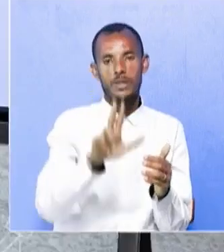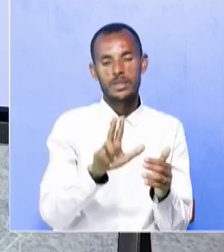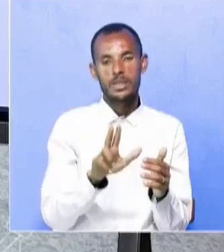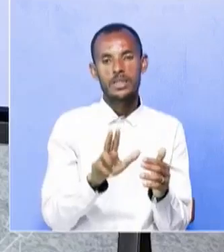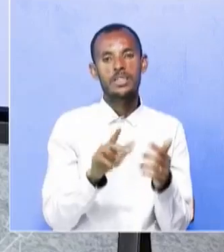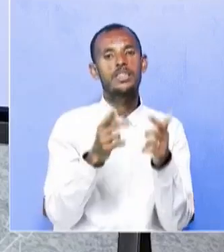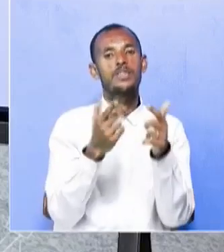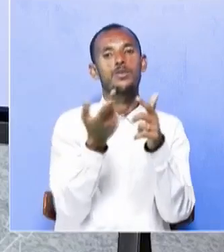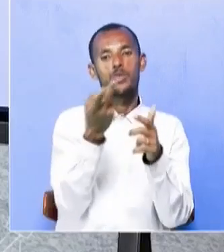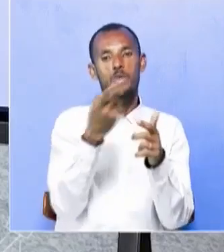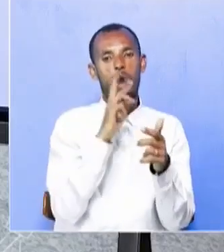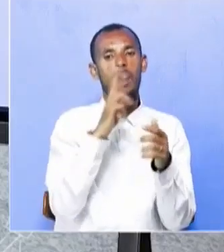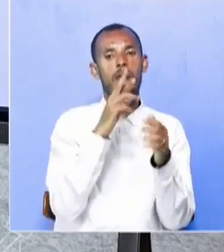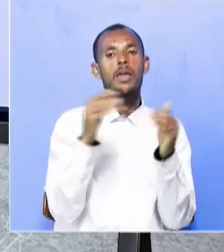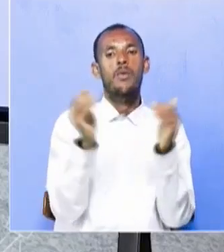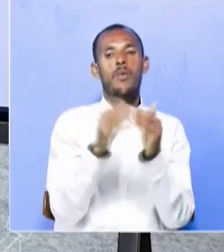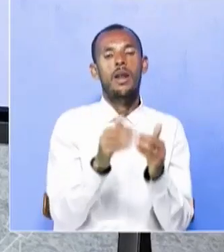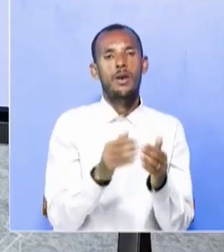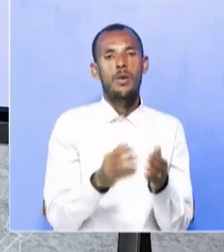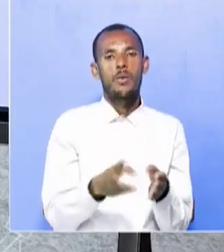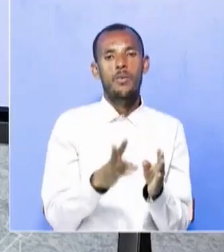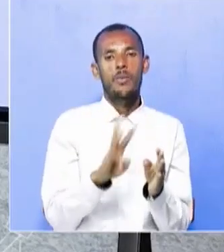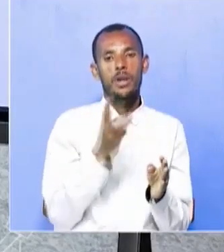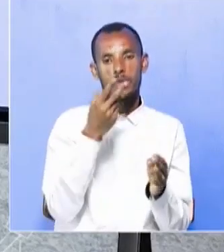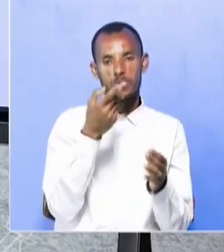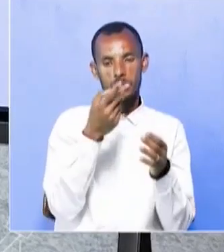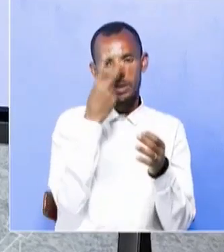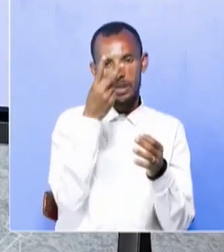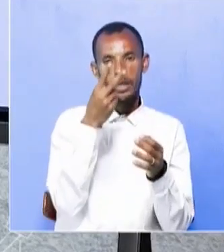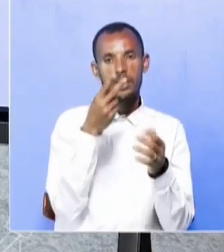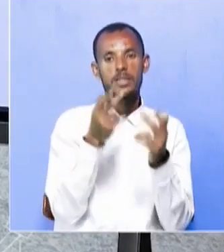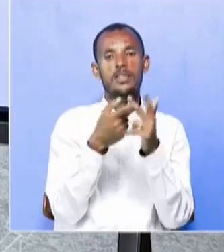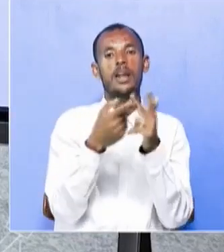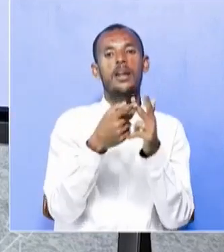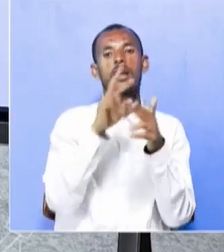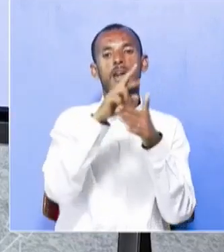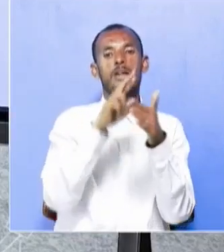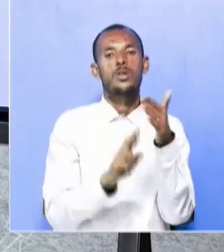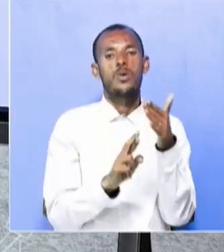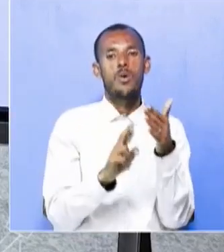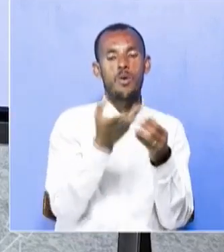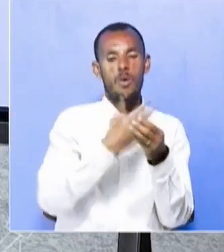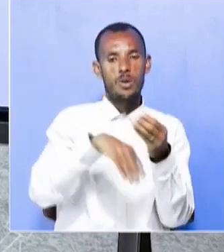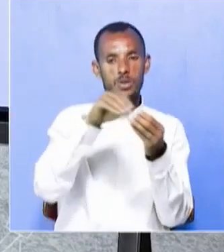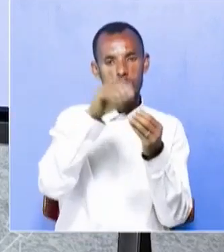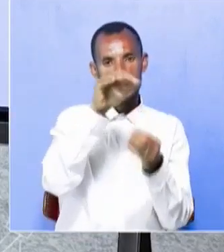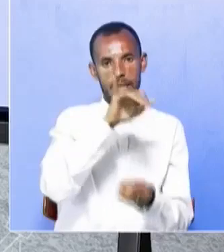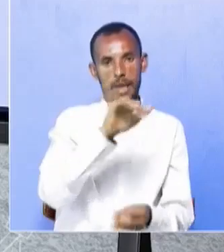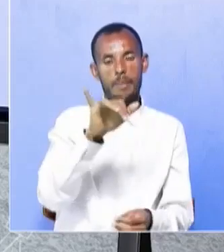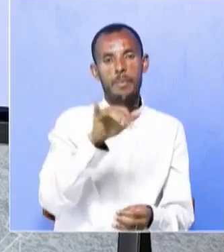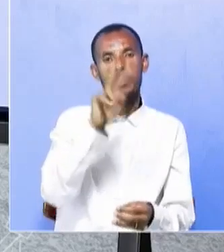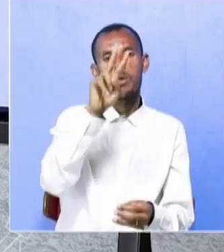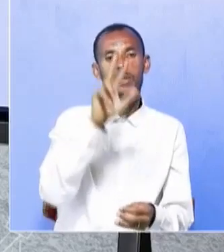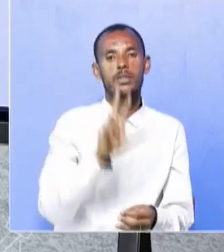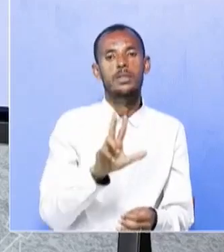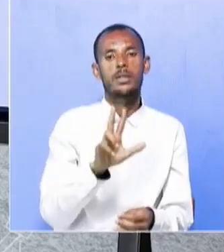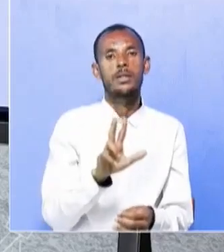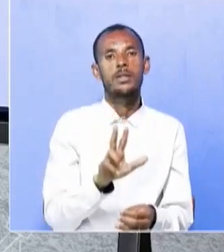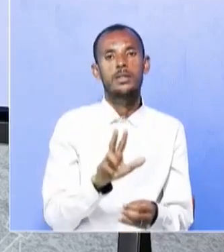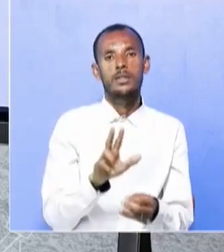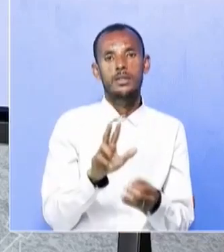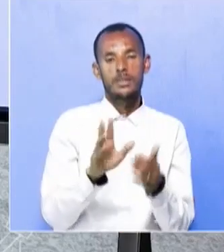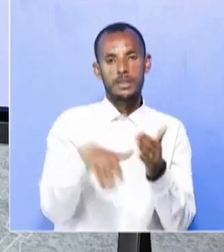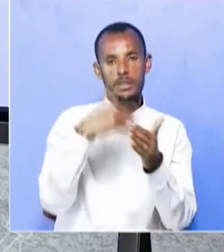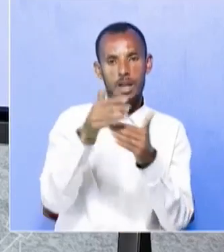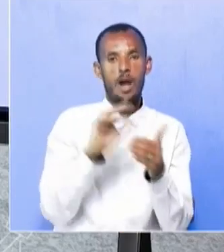need to check the third ratio. If the third ratio is also the same as 2 over 3,